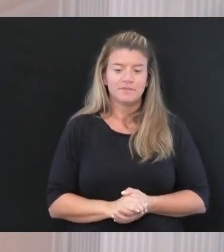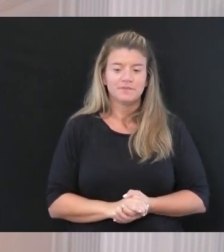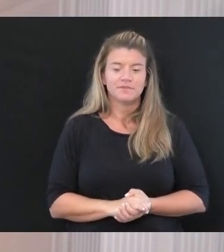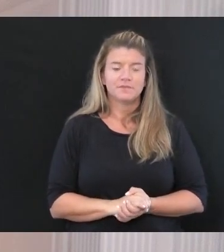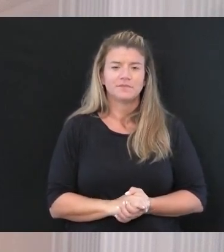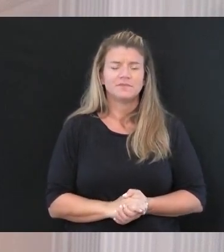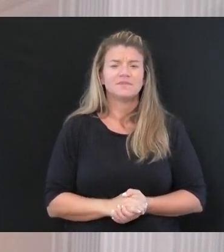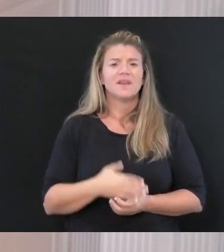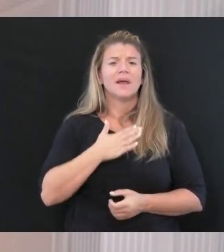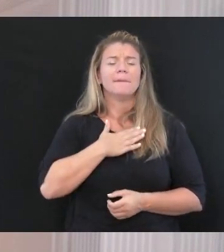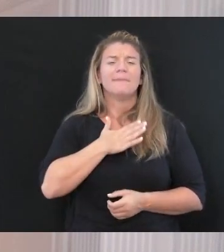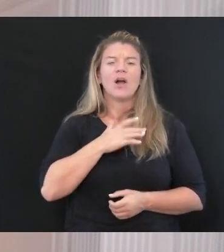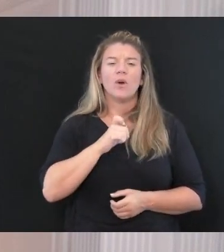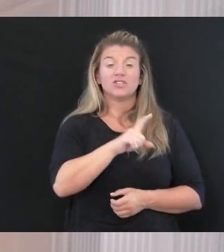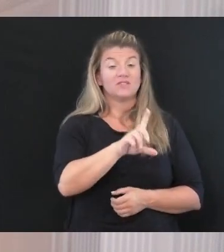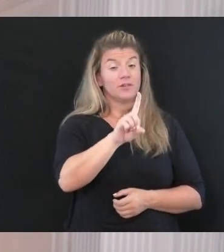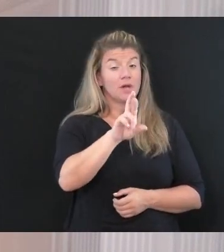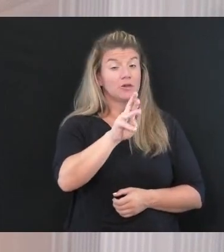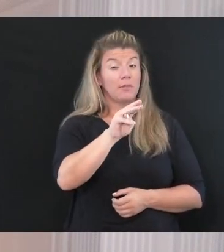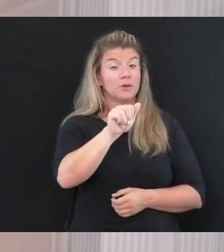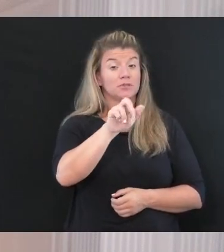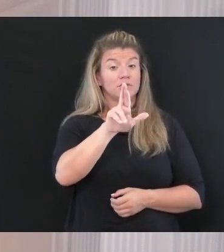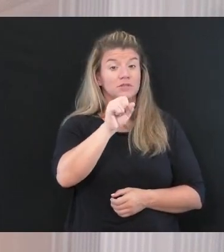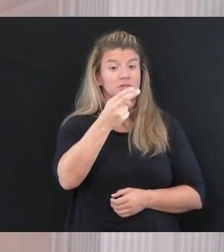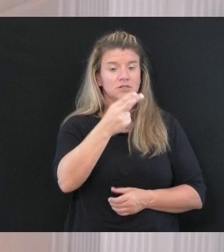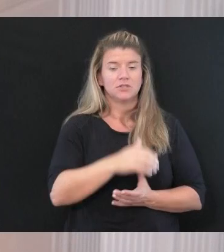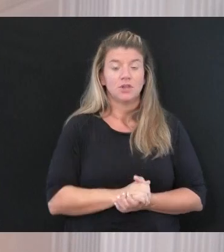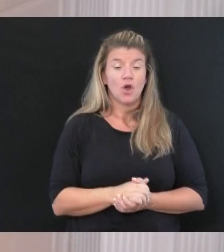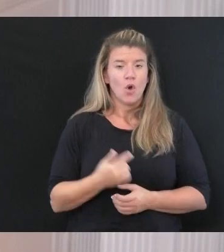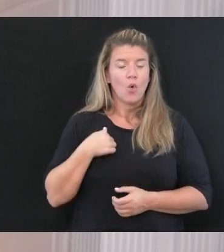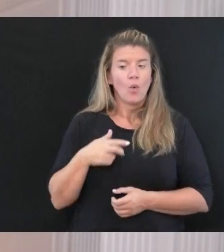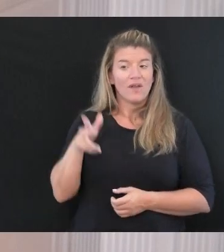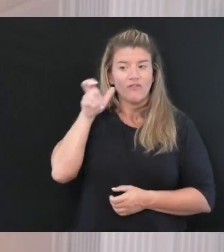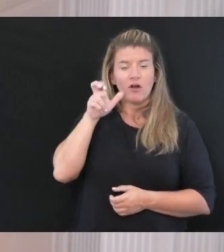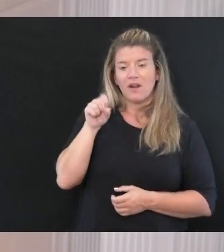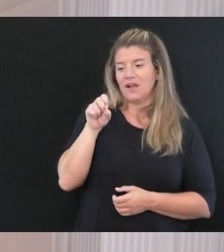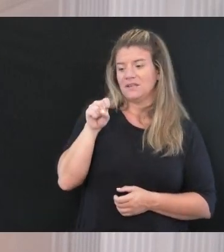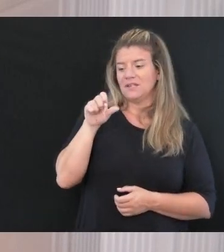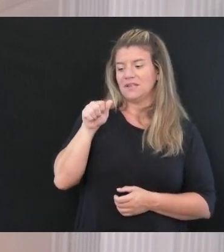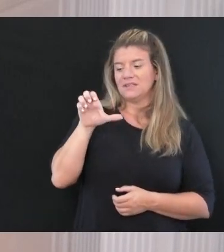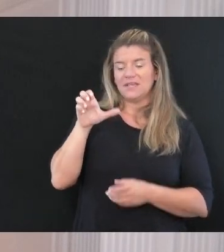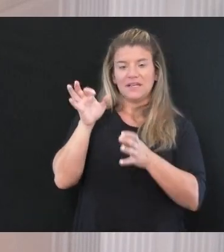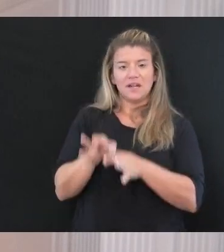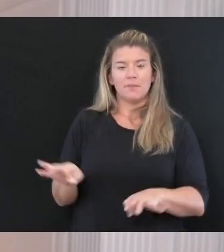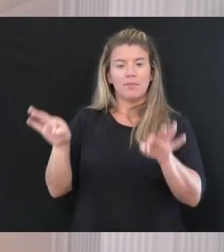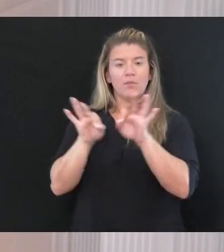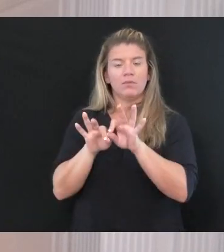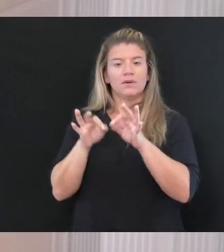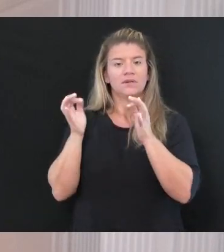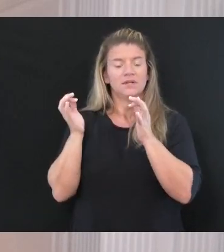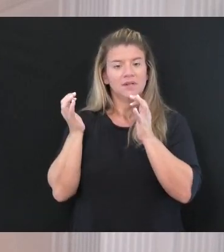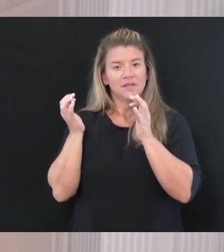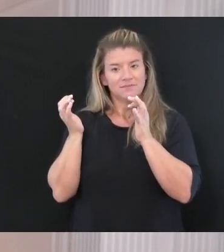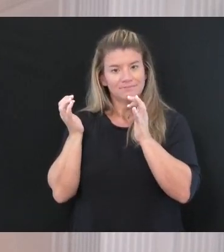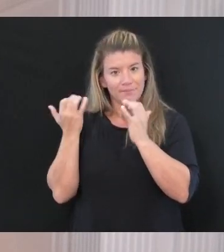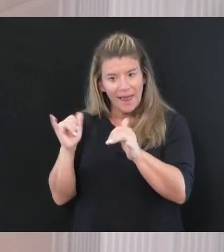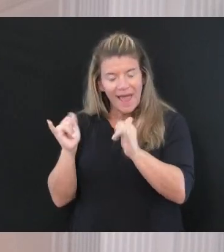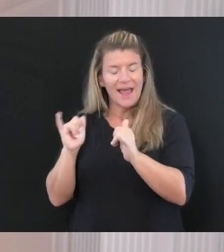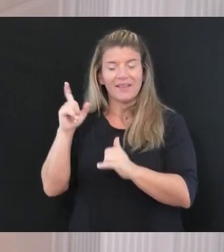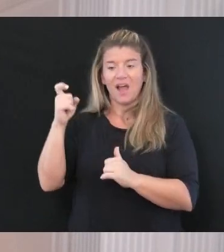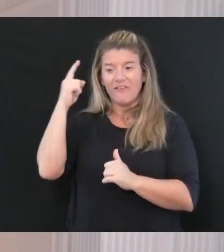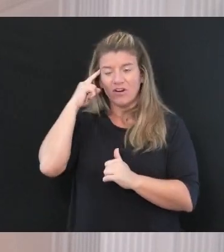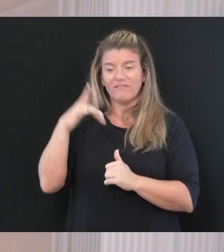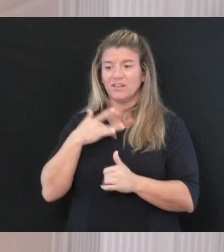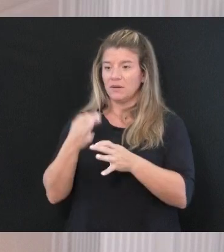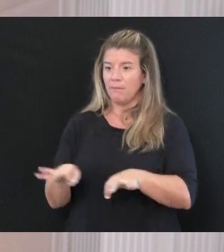I have a question for Dr. Marsh. Doctor, we've heard from the SSAC about the importance of playing. We've heard from the governor about the importance of playing.